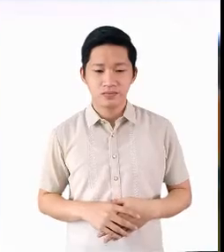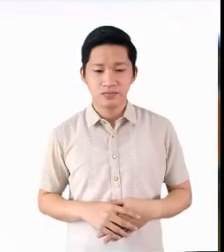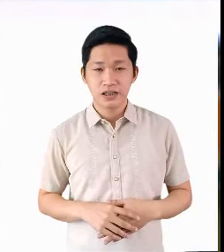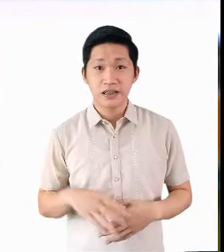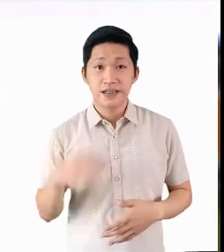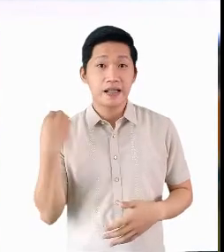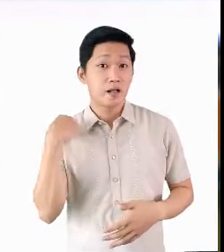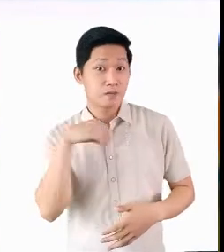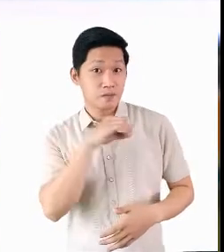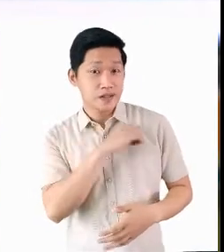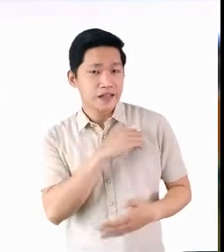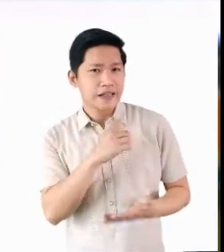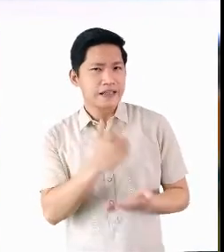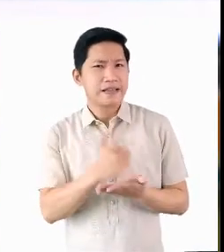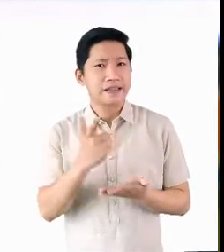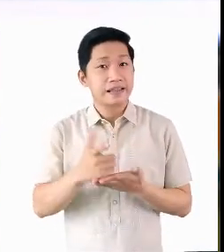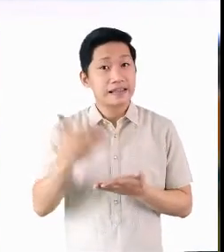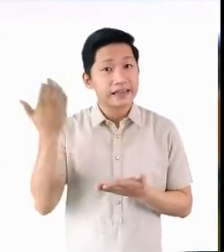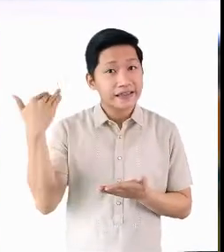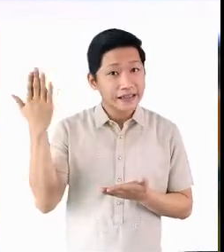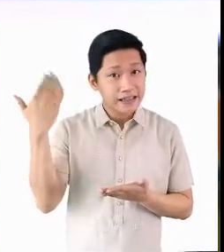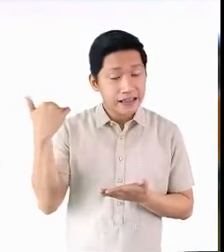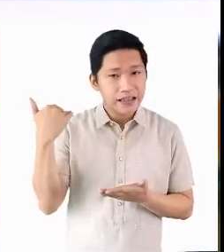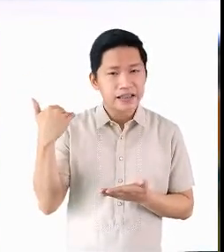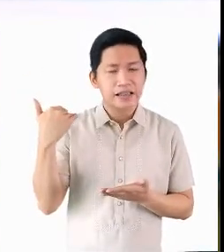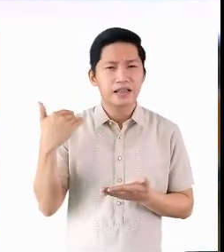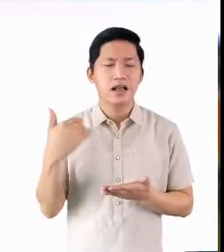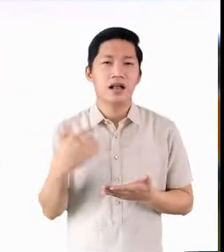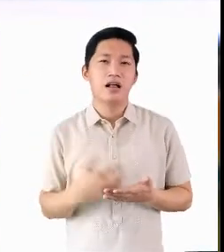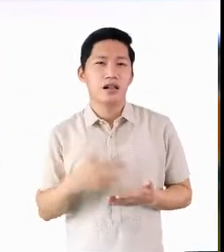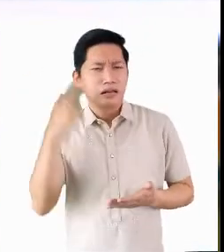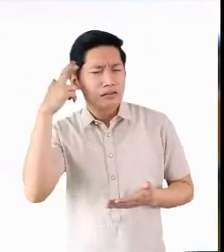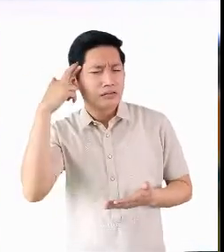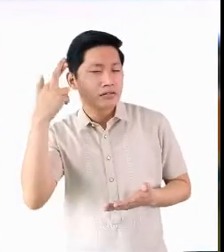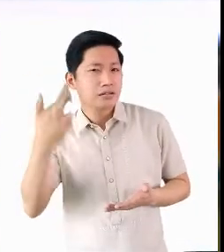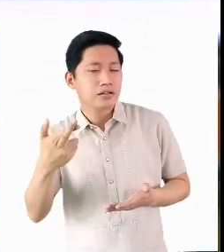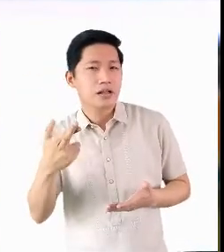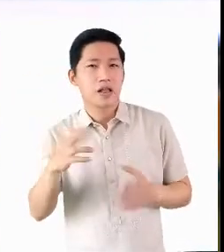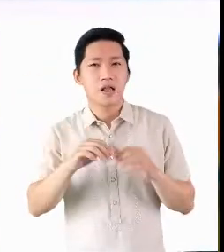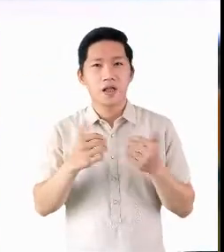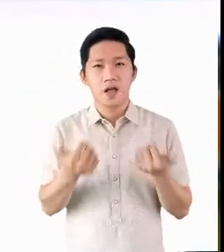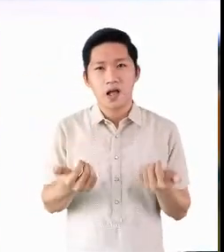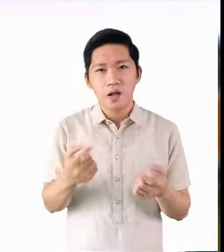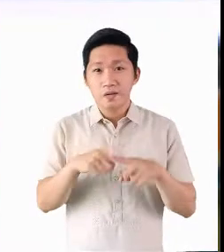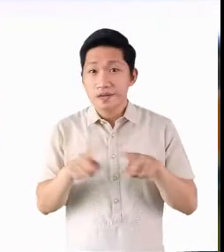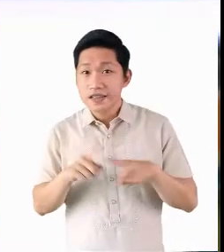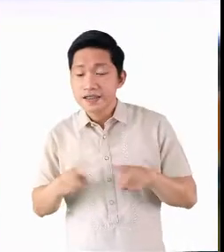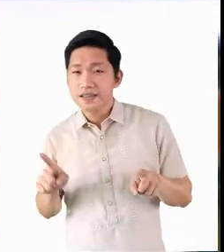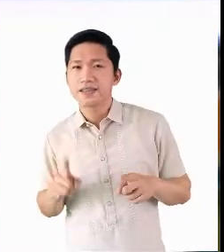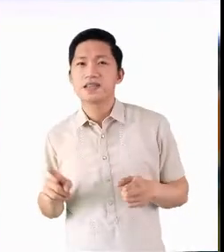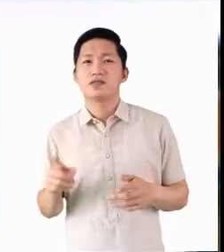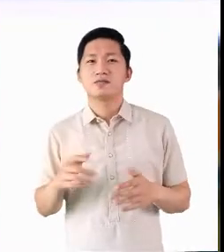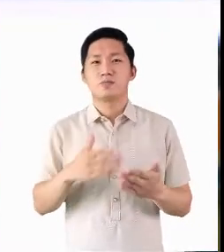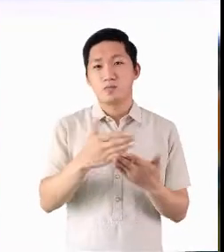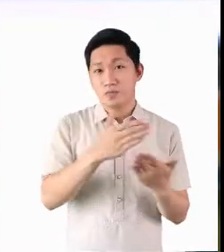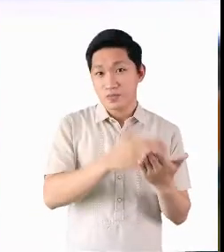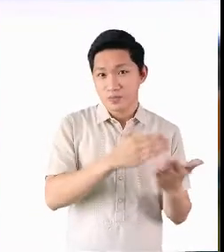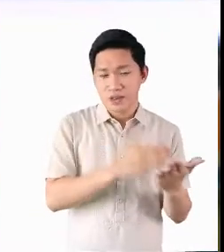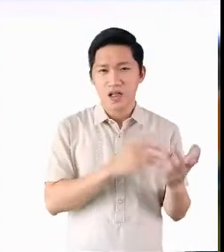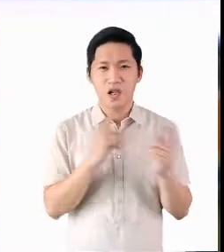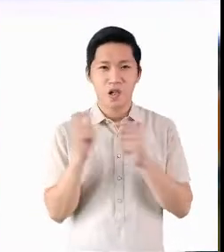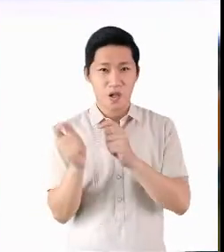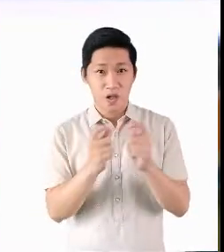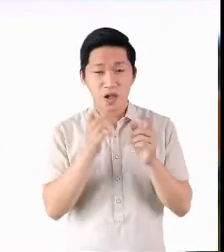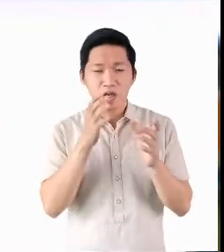From our lesson last time, you were able to realize how different elements of communication work